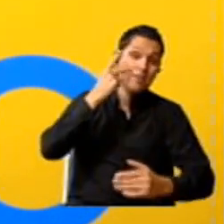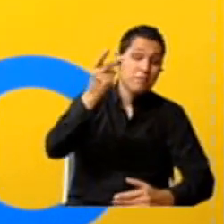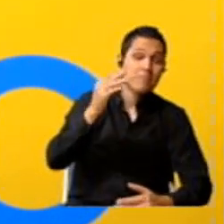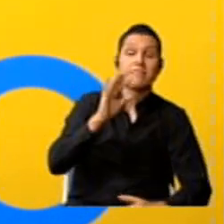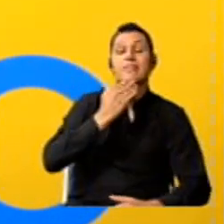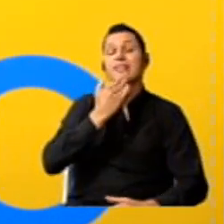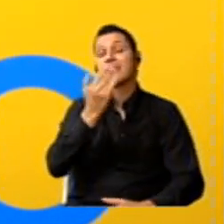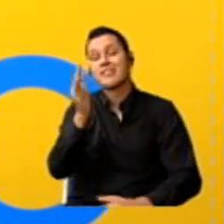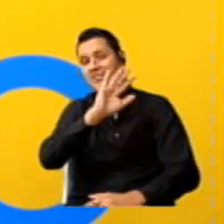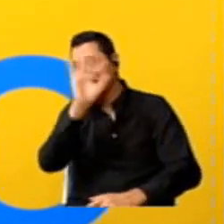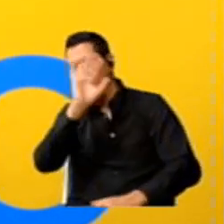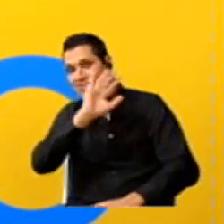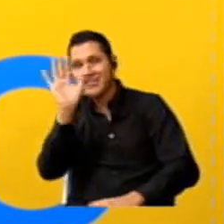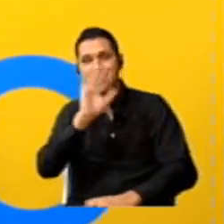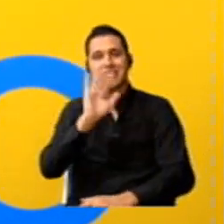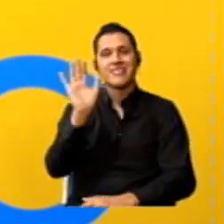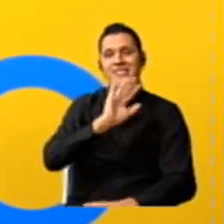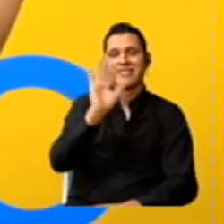goodbye.